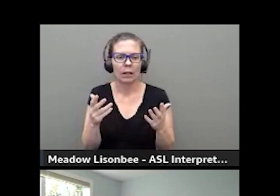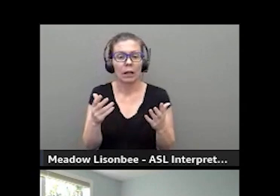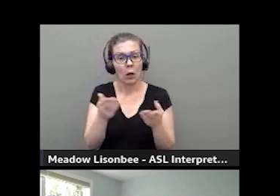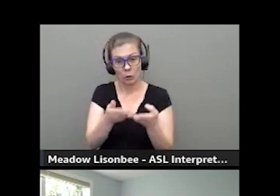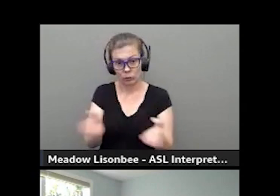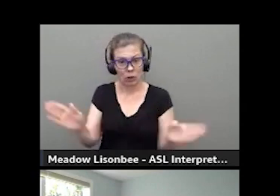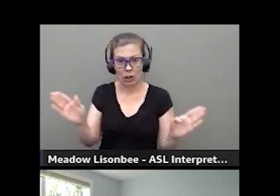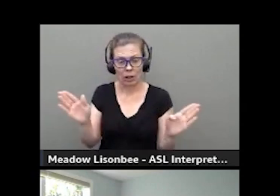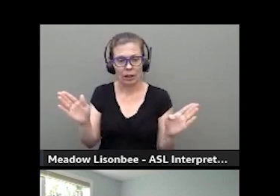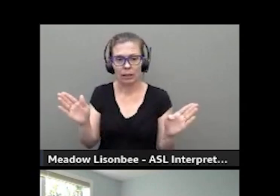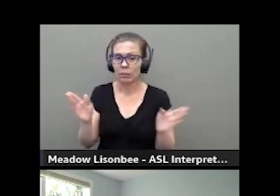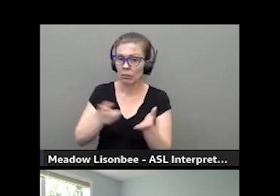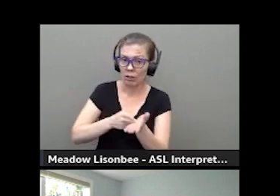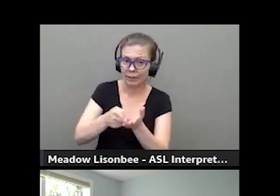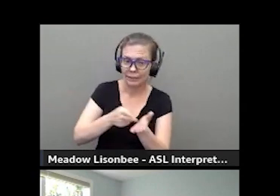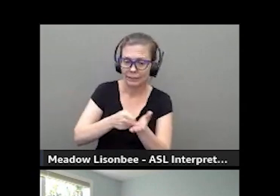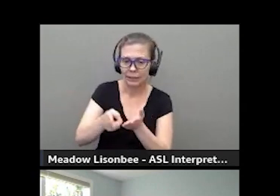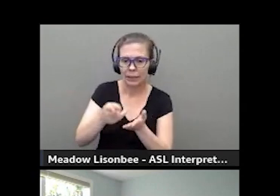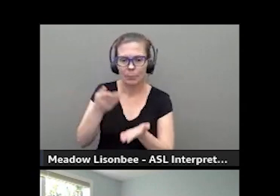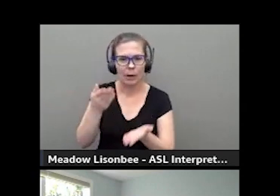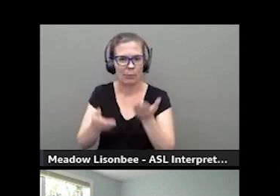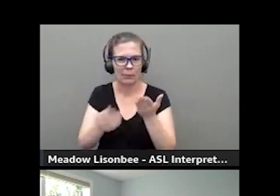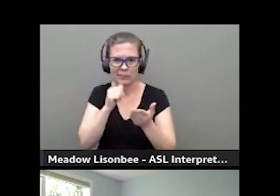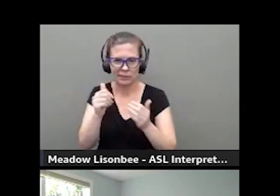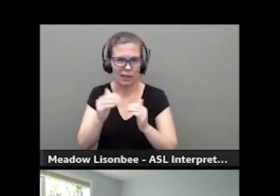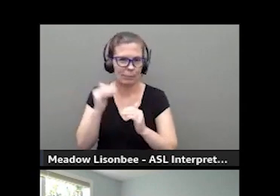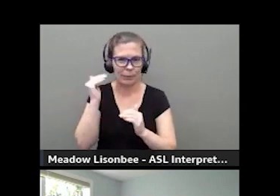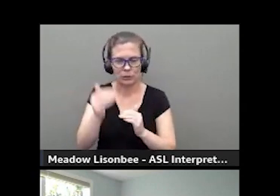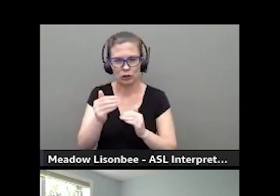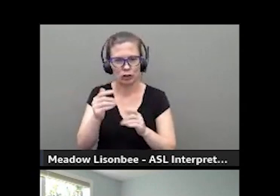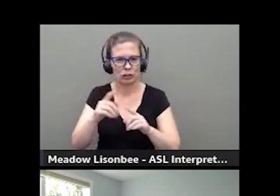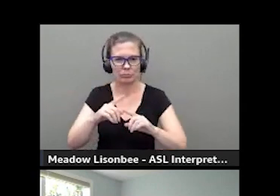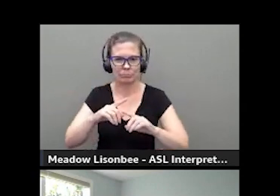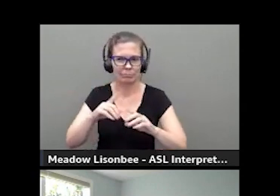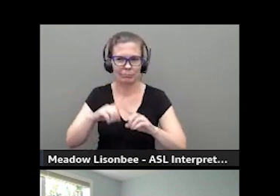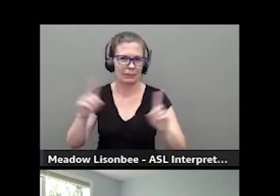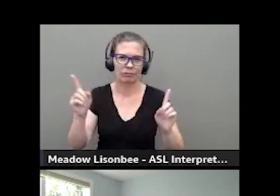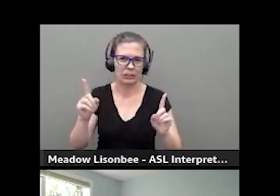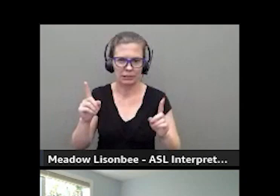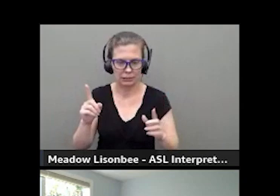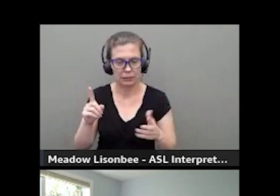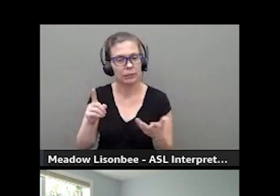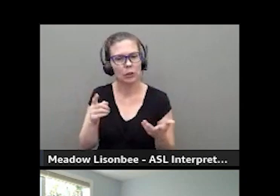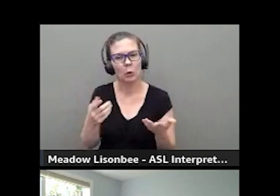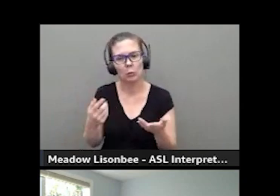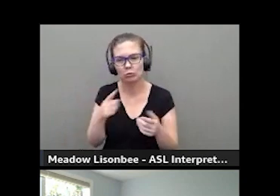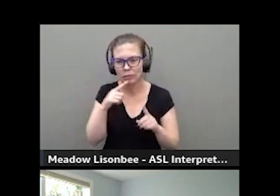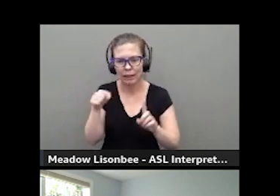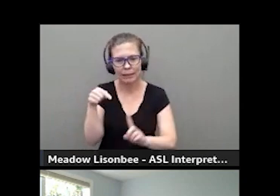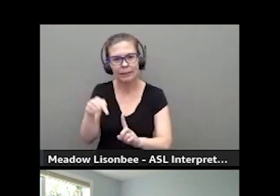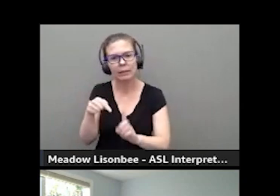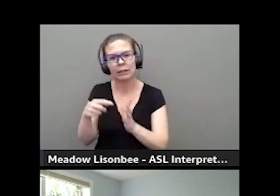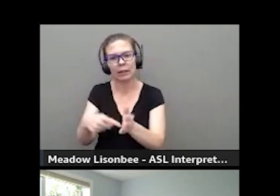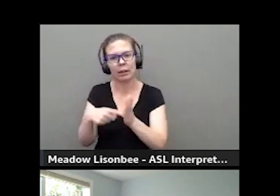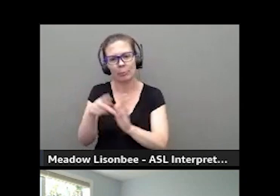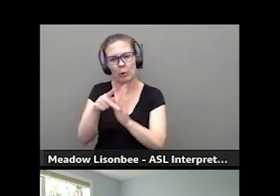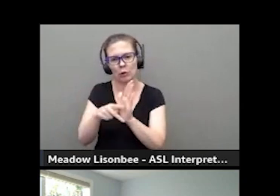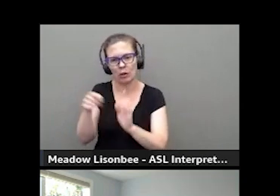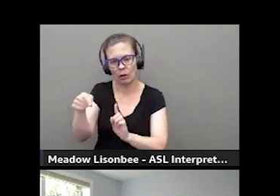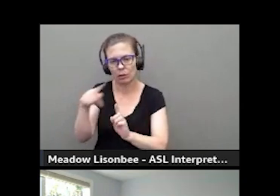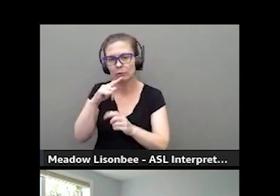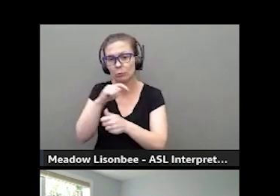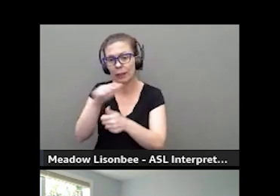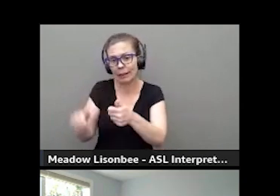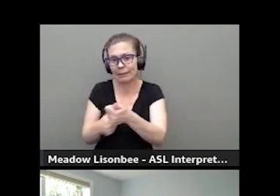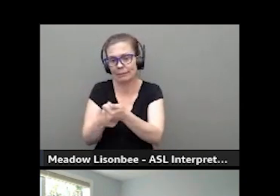overall, honestly, there's probably not too much of a significant difference. I think what we're really talking about here is a difference in protocol, because underlying what